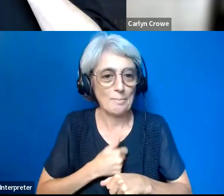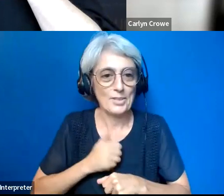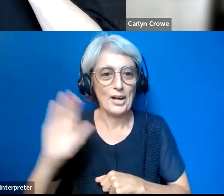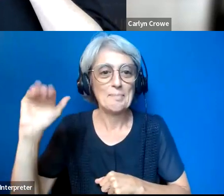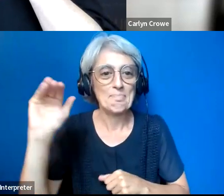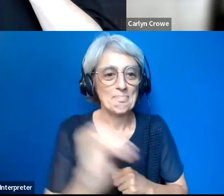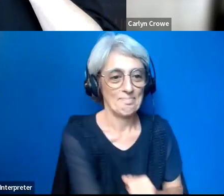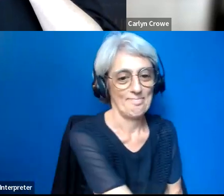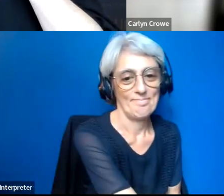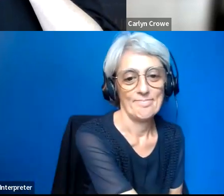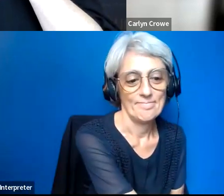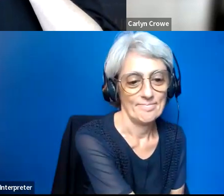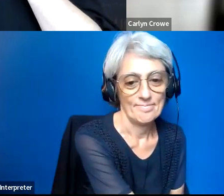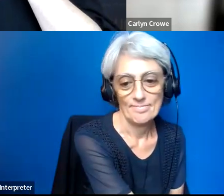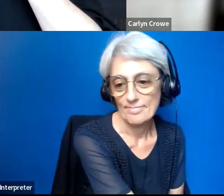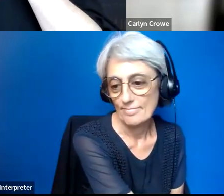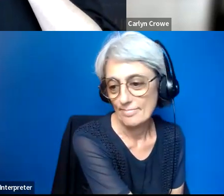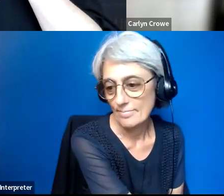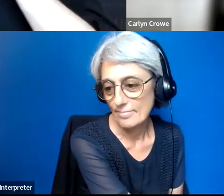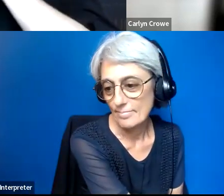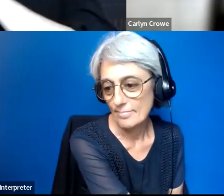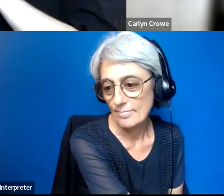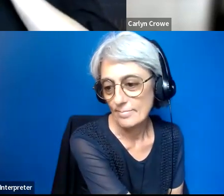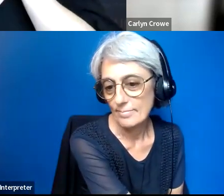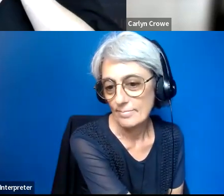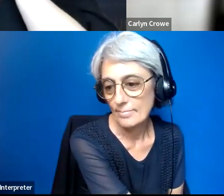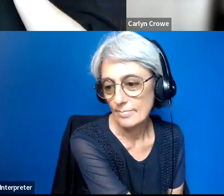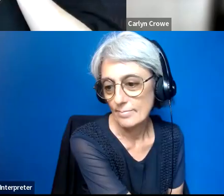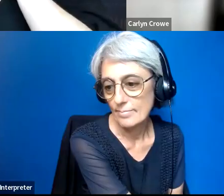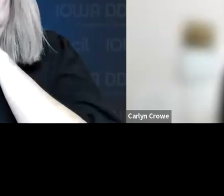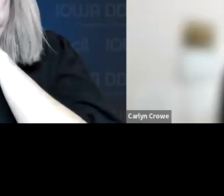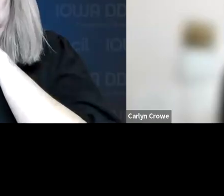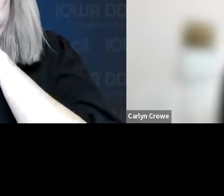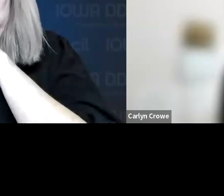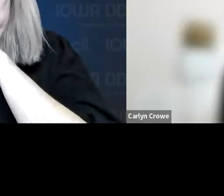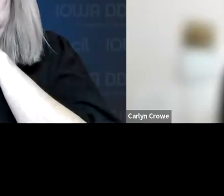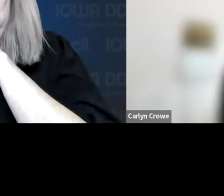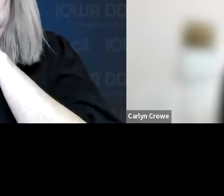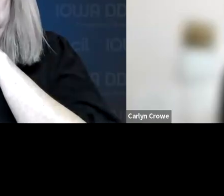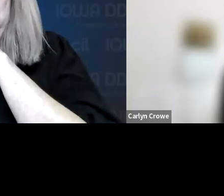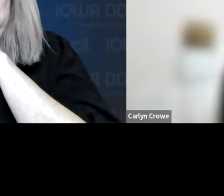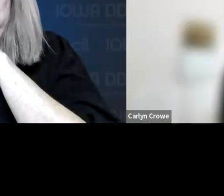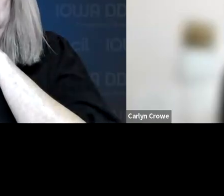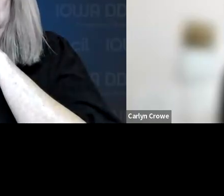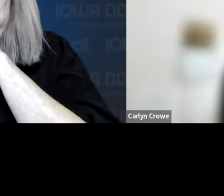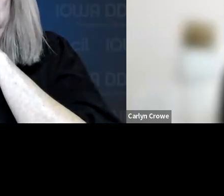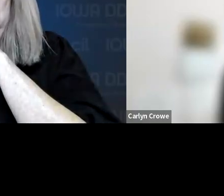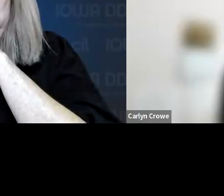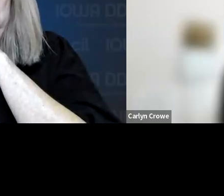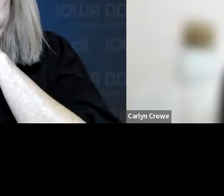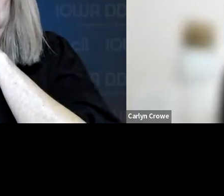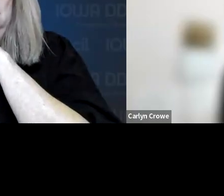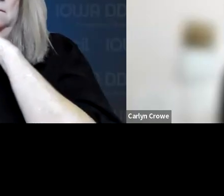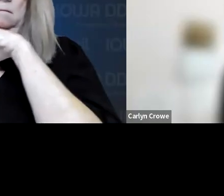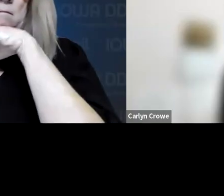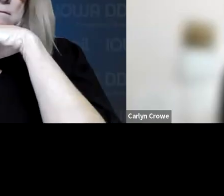Medicaid reform in DC next month. And for all of you to be aware, in November, the end of November, probably November